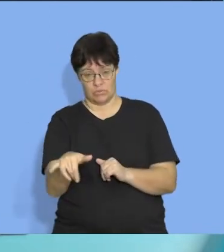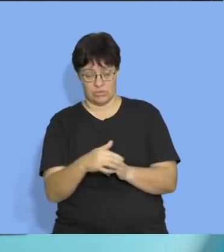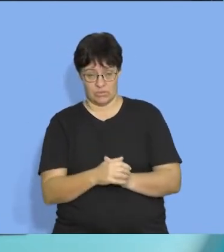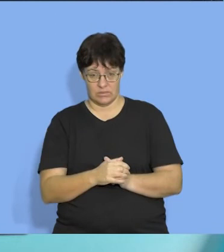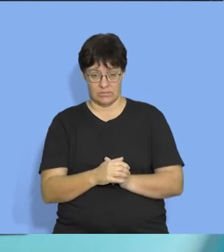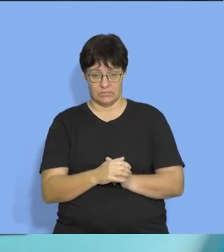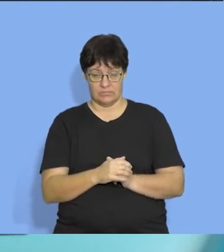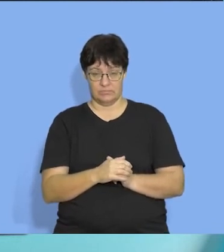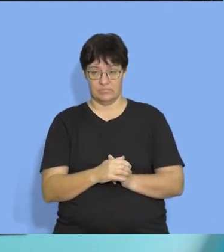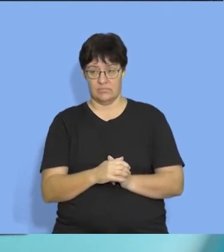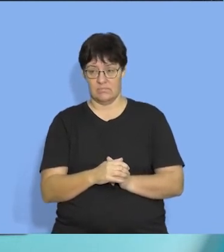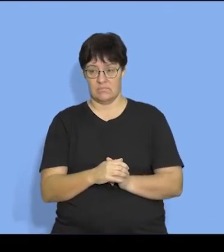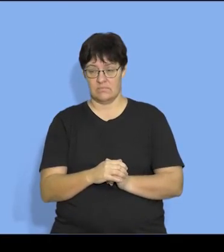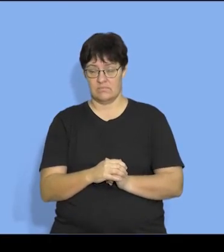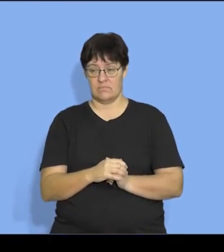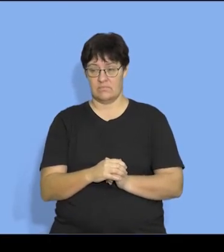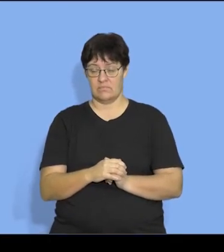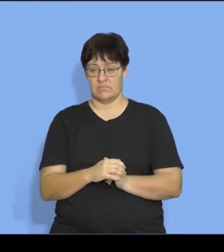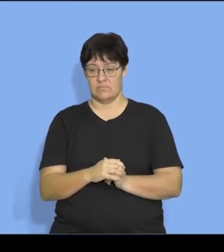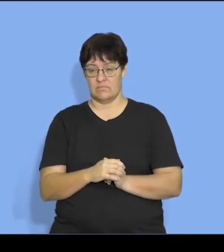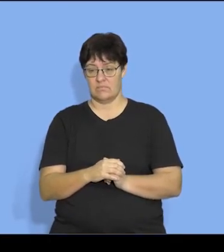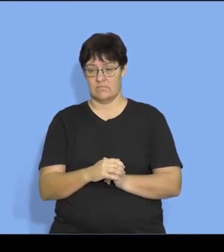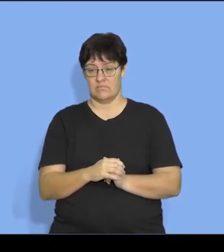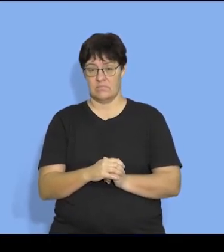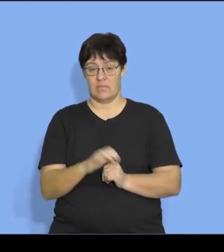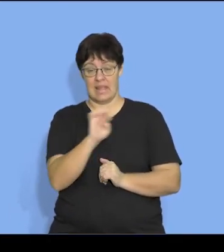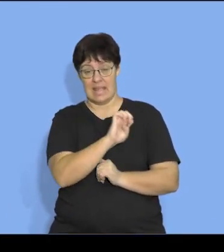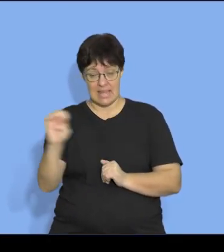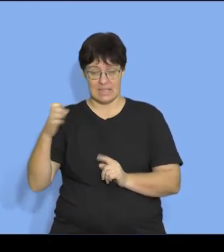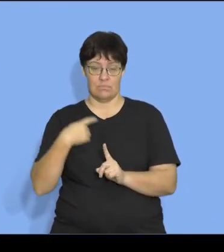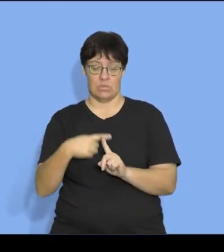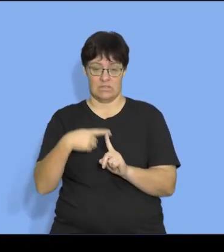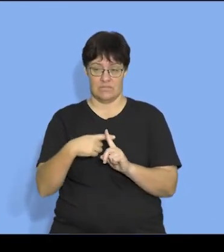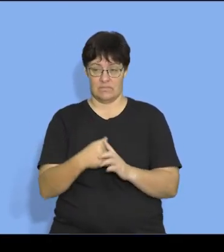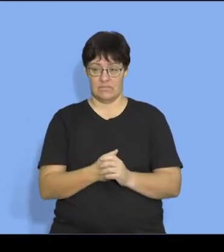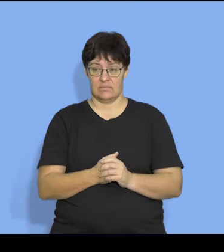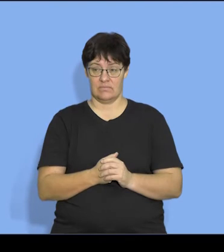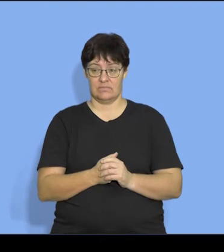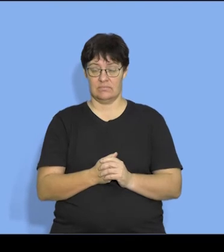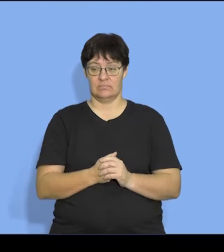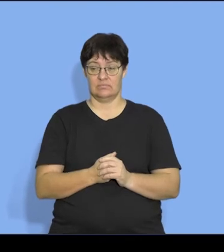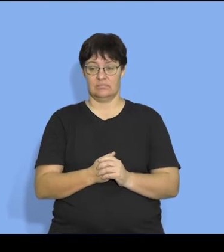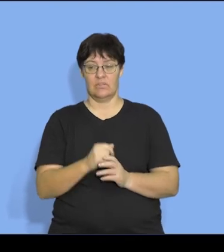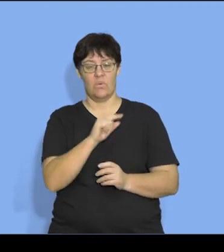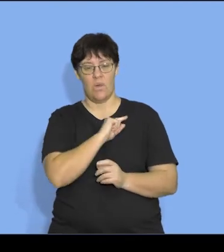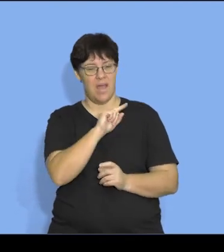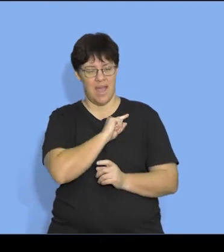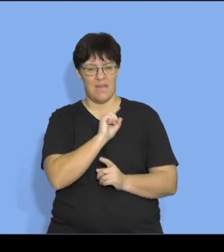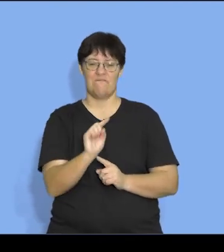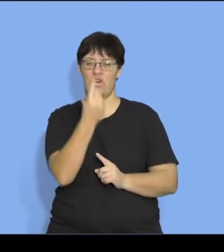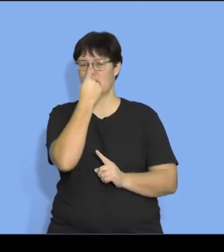direction. I'm going to take east as my positive. Why?